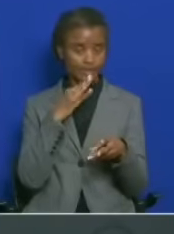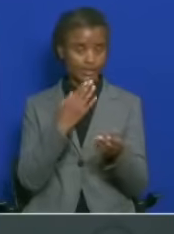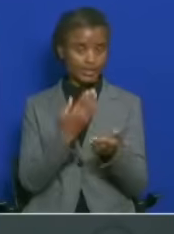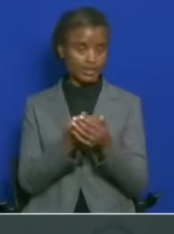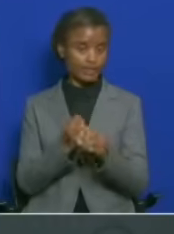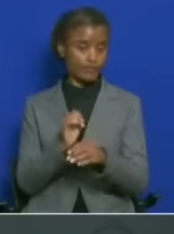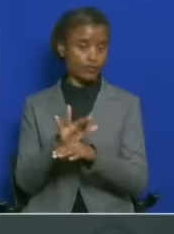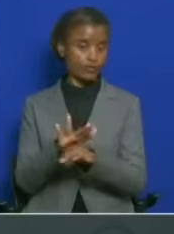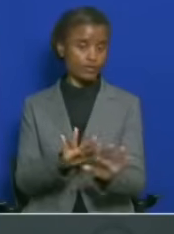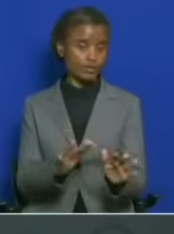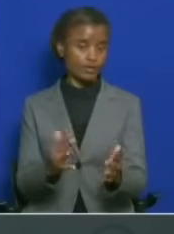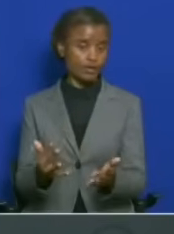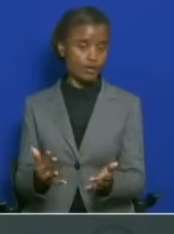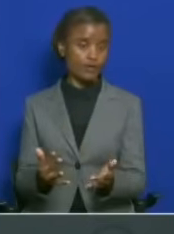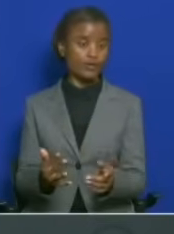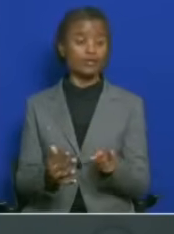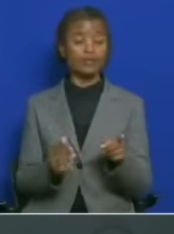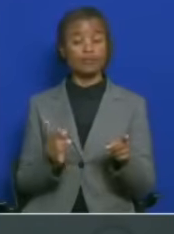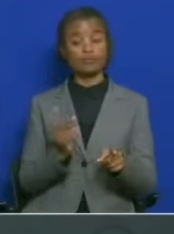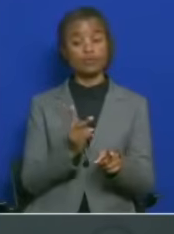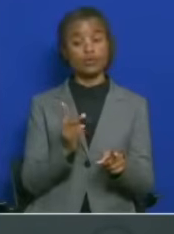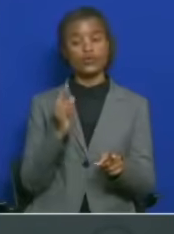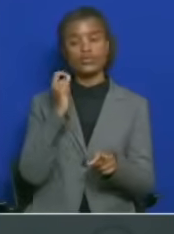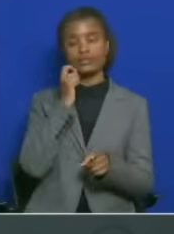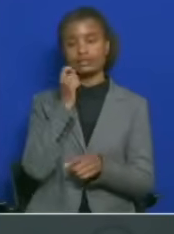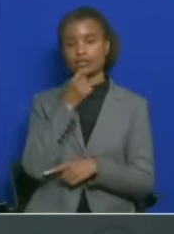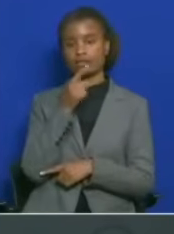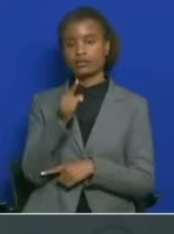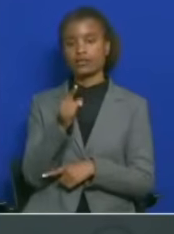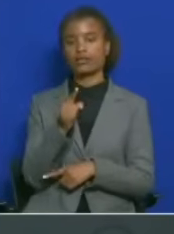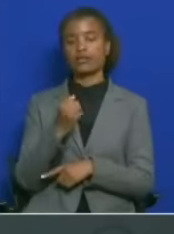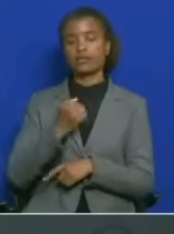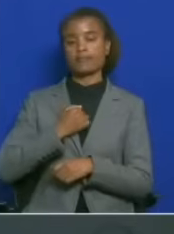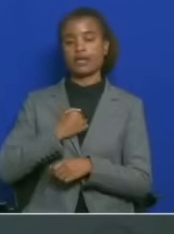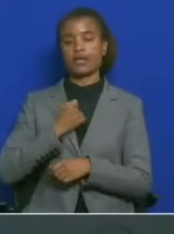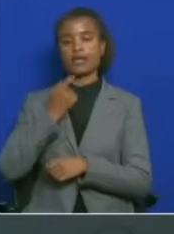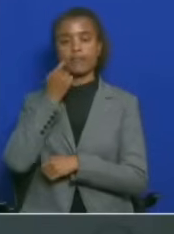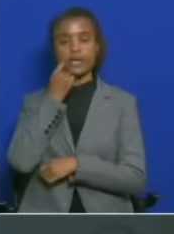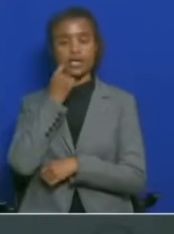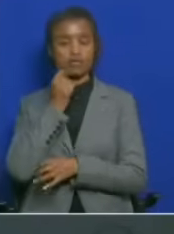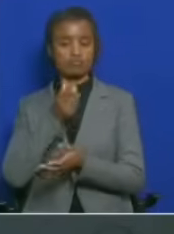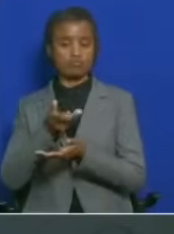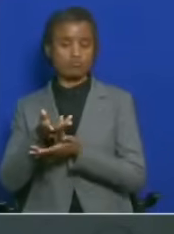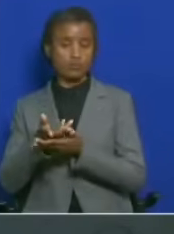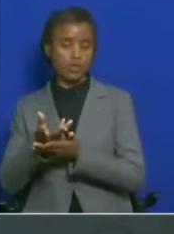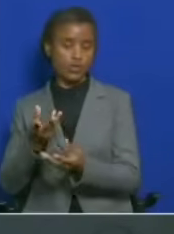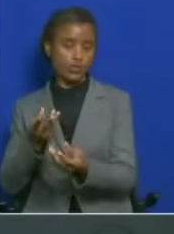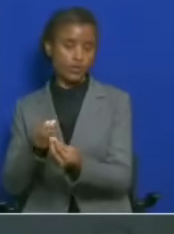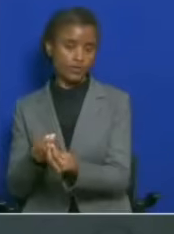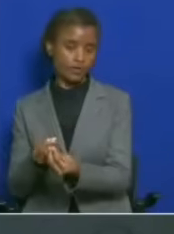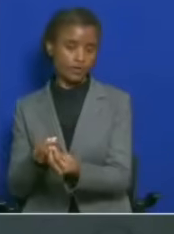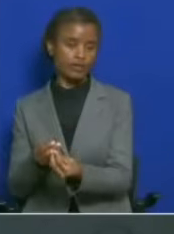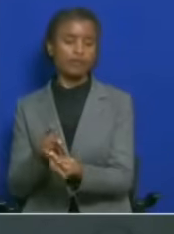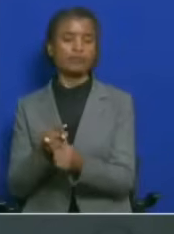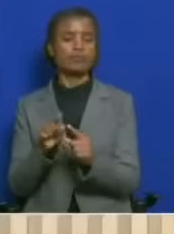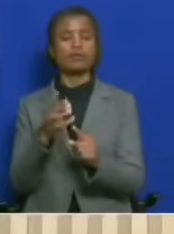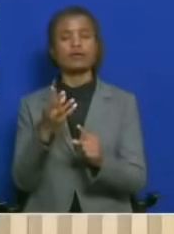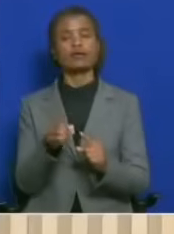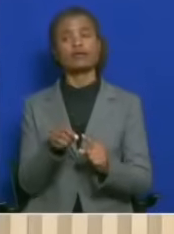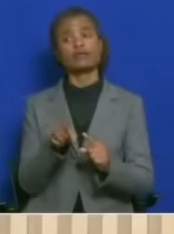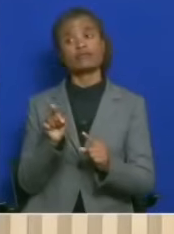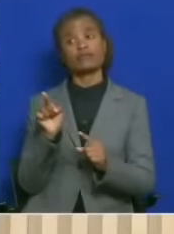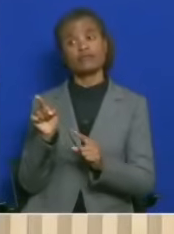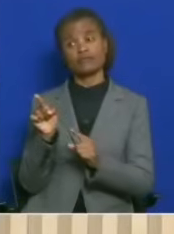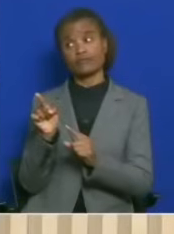talk to my guy." Do we have a set of chats between General Khan and that guy where